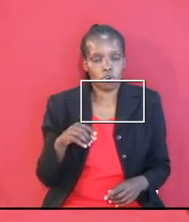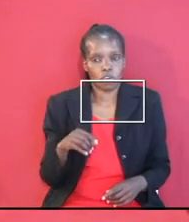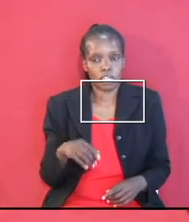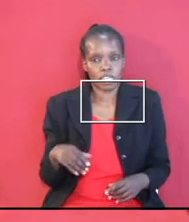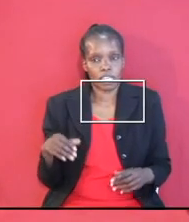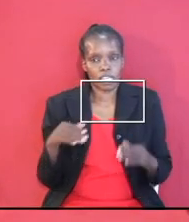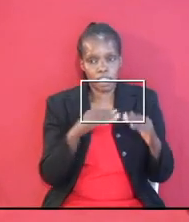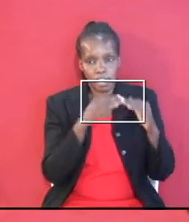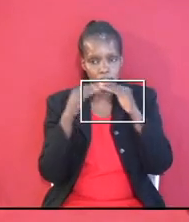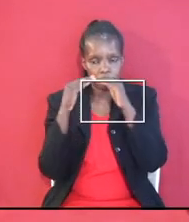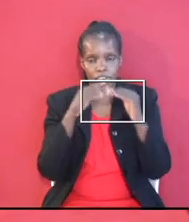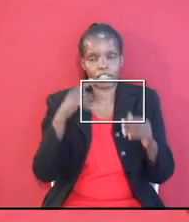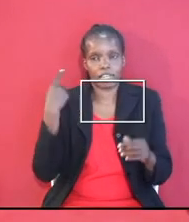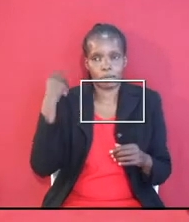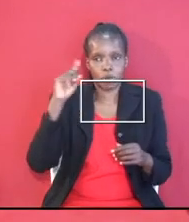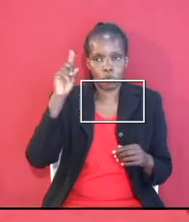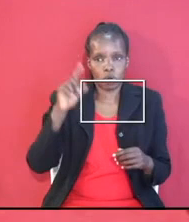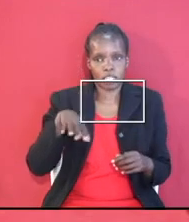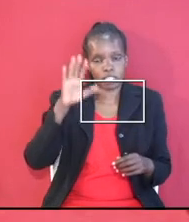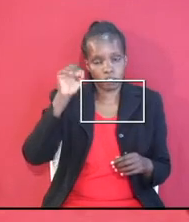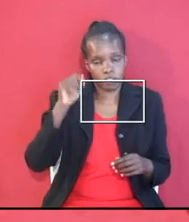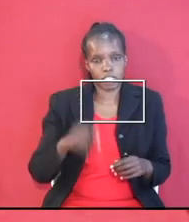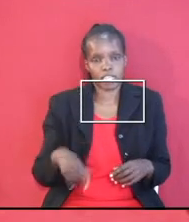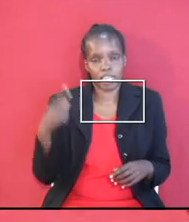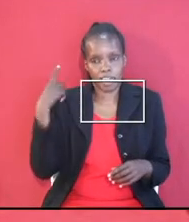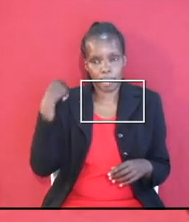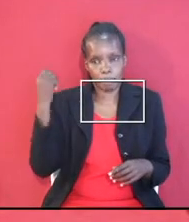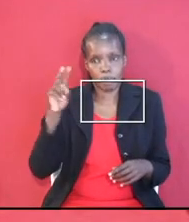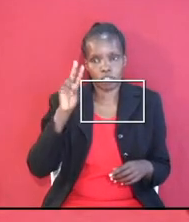Level number one is? Calling level. Level number two?